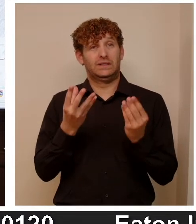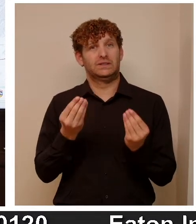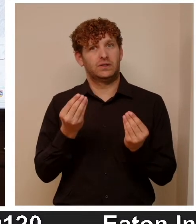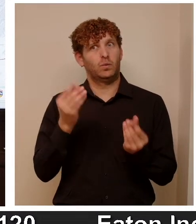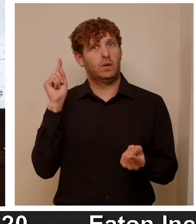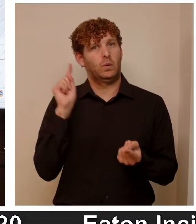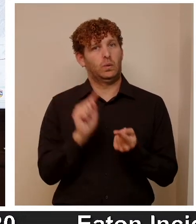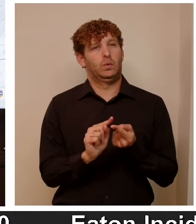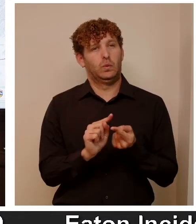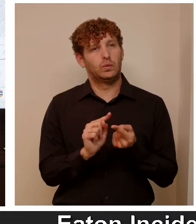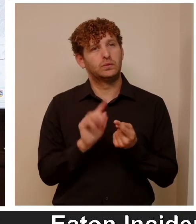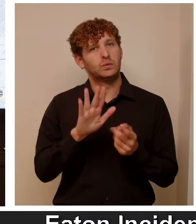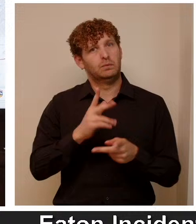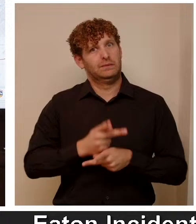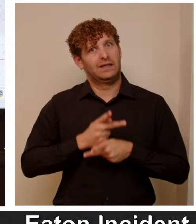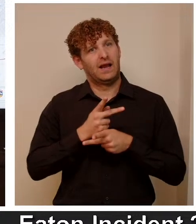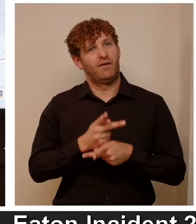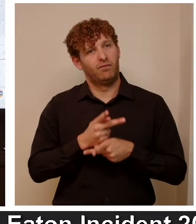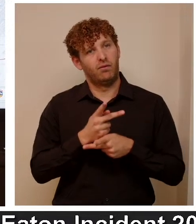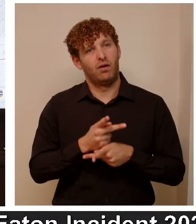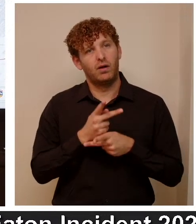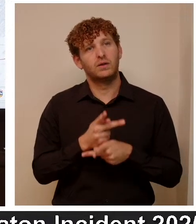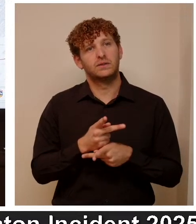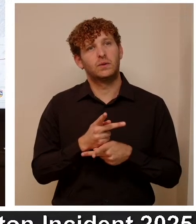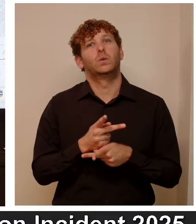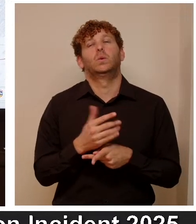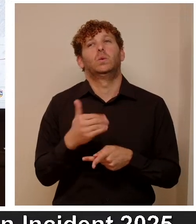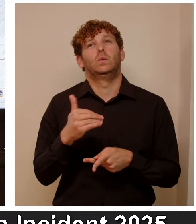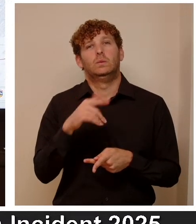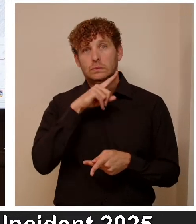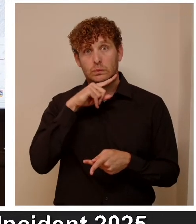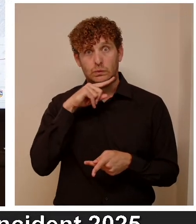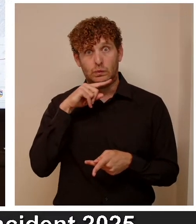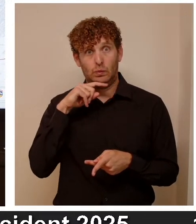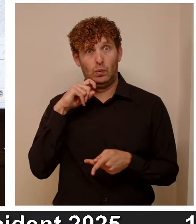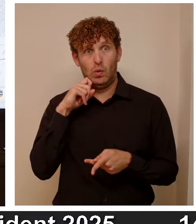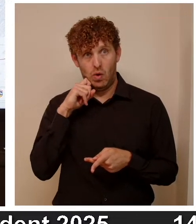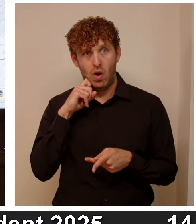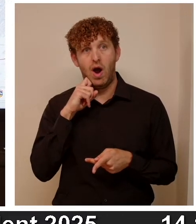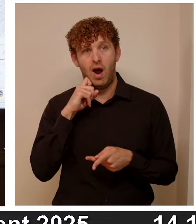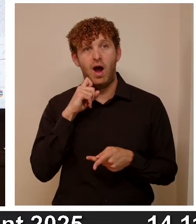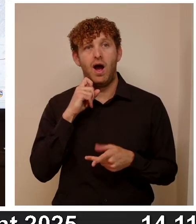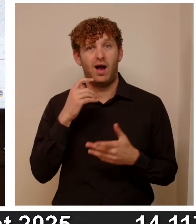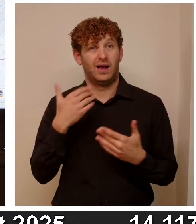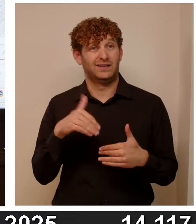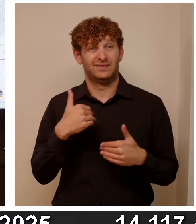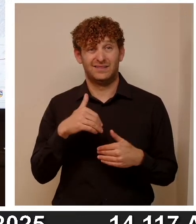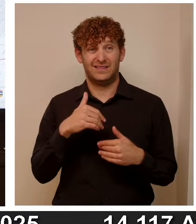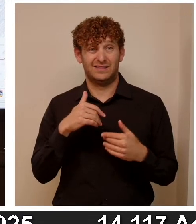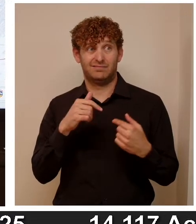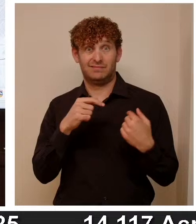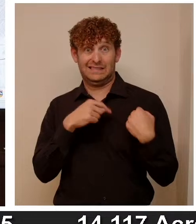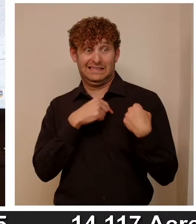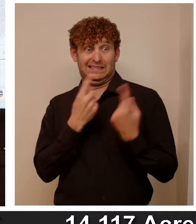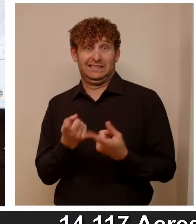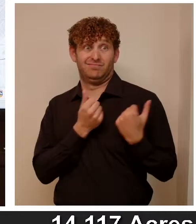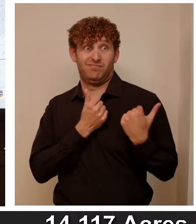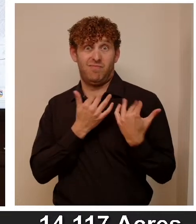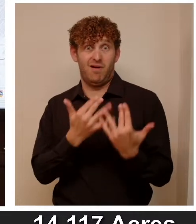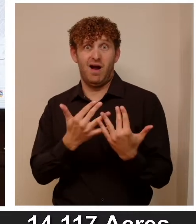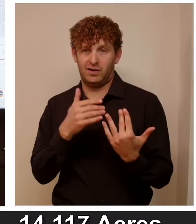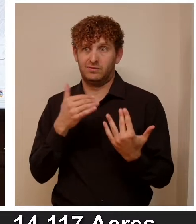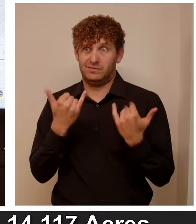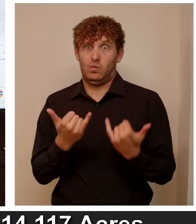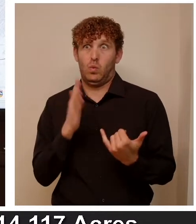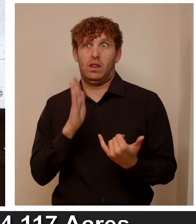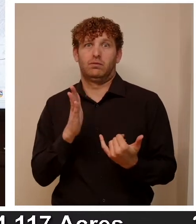8% range. That's exceptionally dry, and it'll probably be the driest conditions this fire has seen since it started. That'll peak around